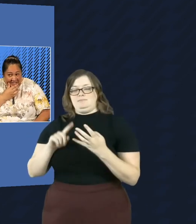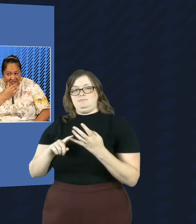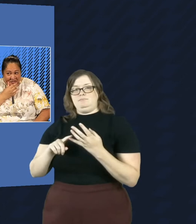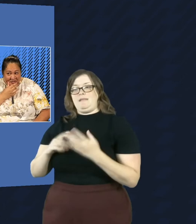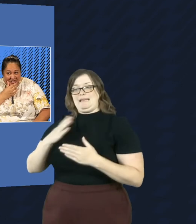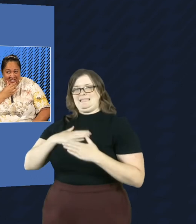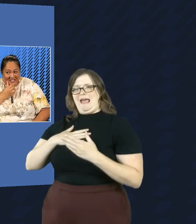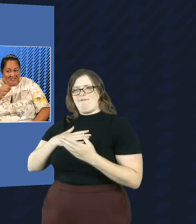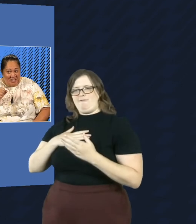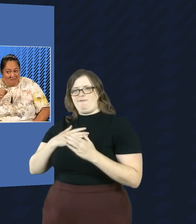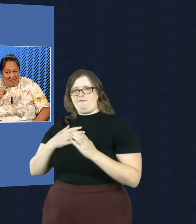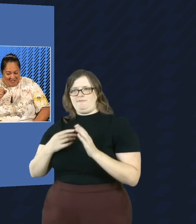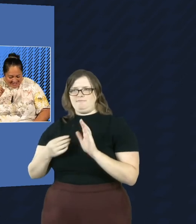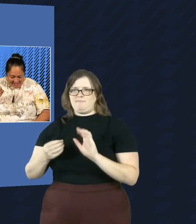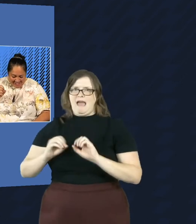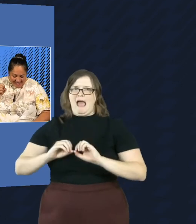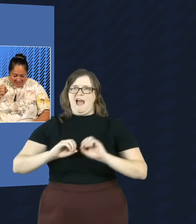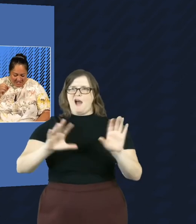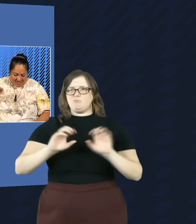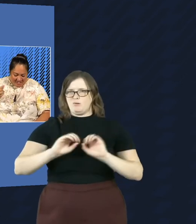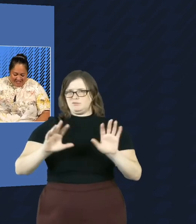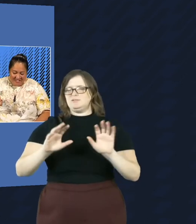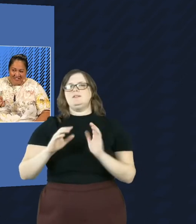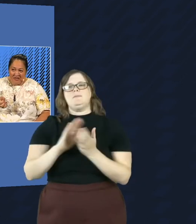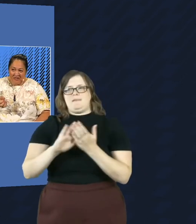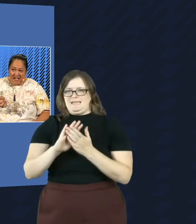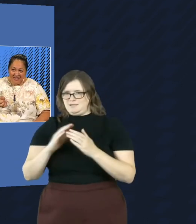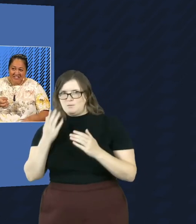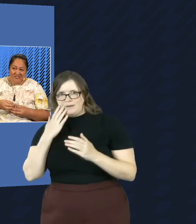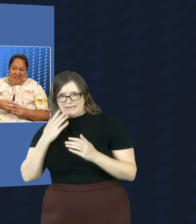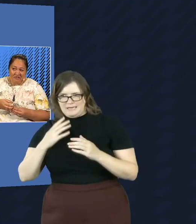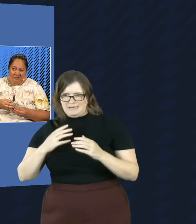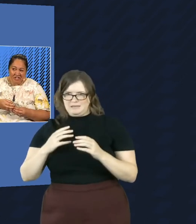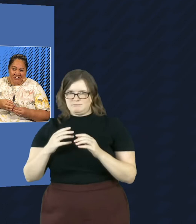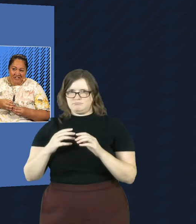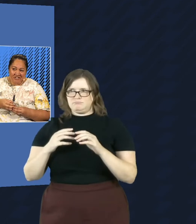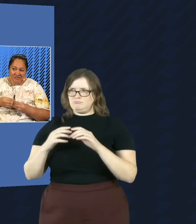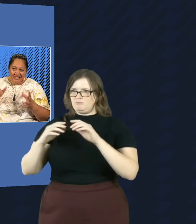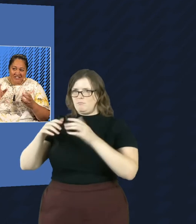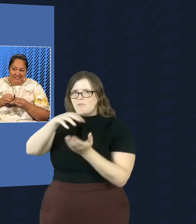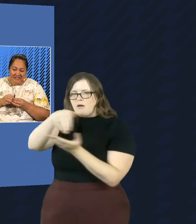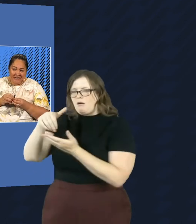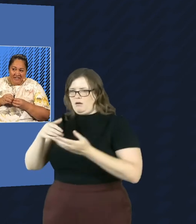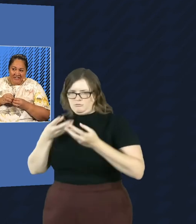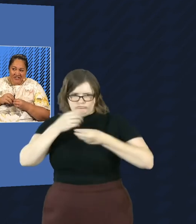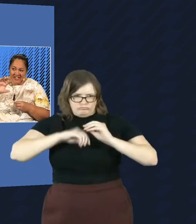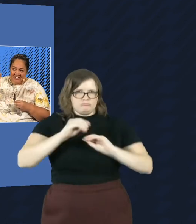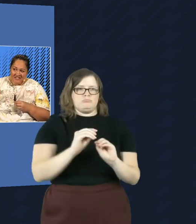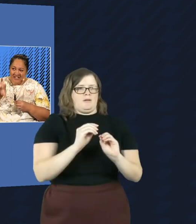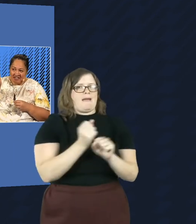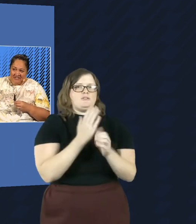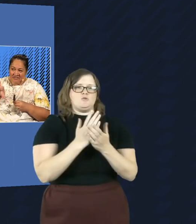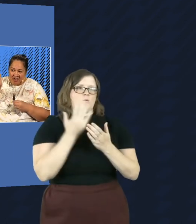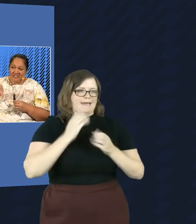or do checks on the outputs to make sure that no identifying information is released. And so